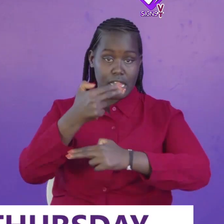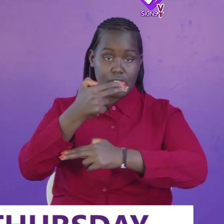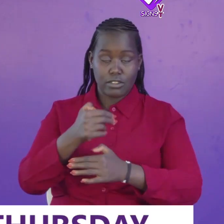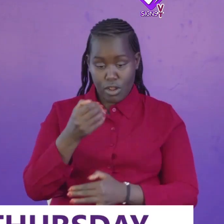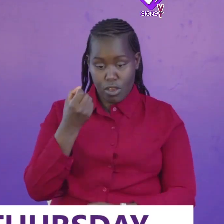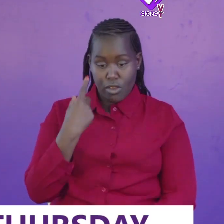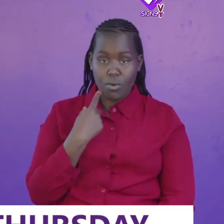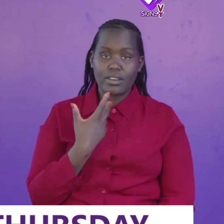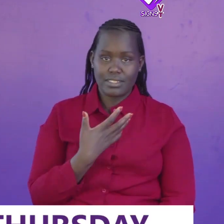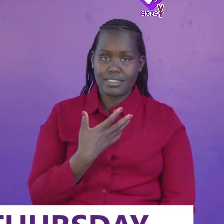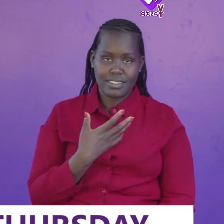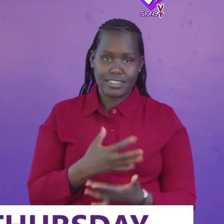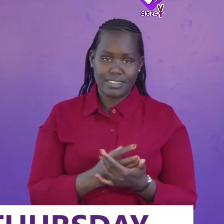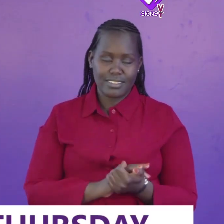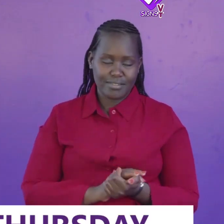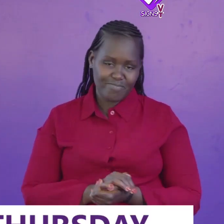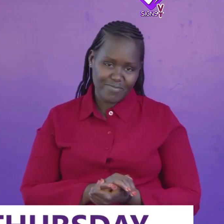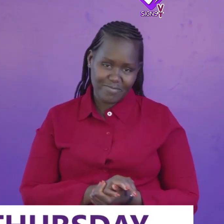hizo zingine. Naelewa.